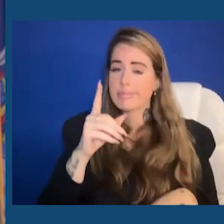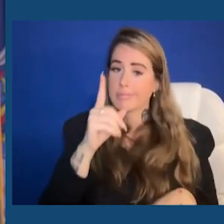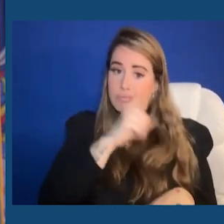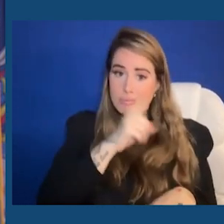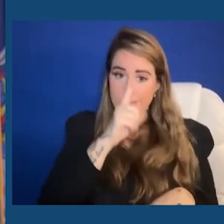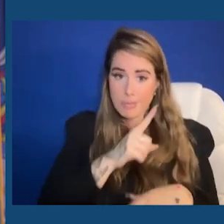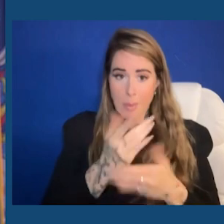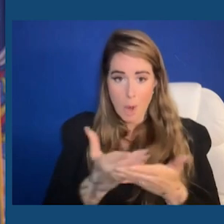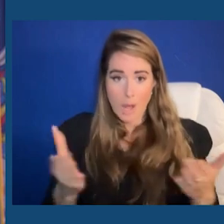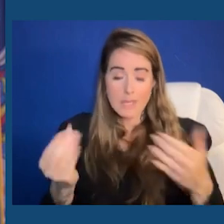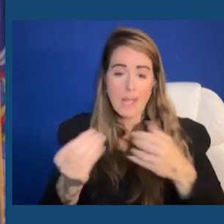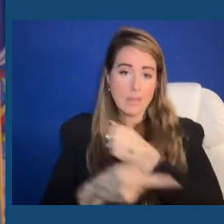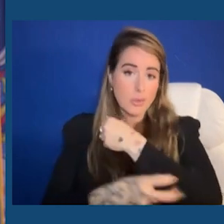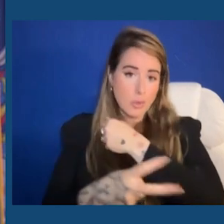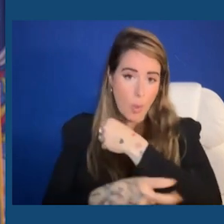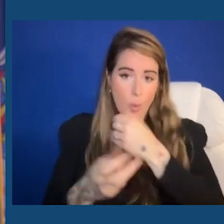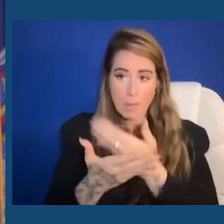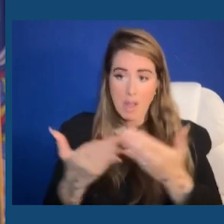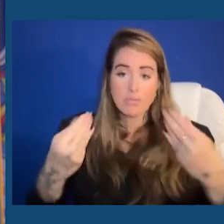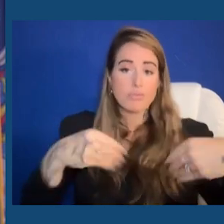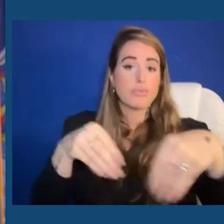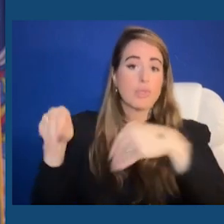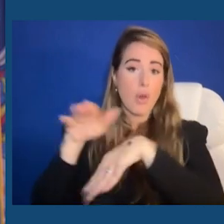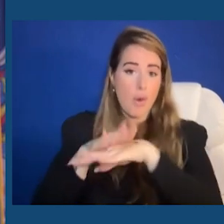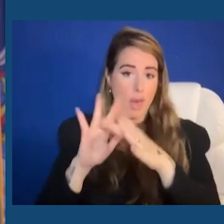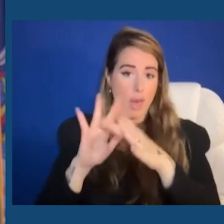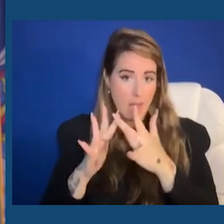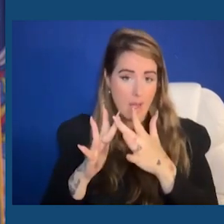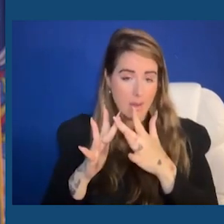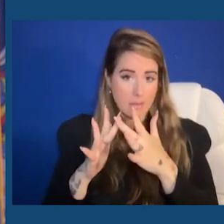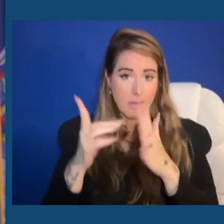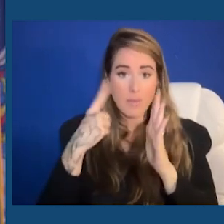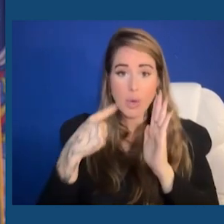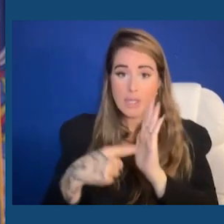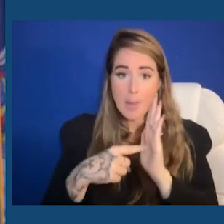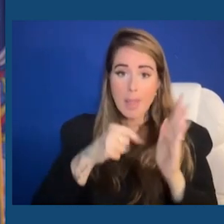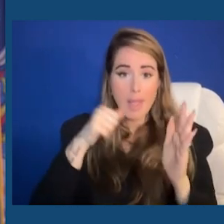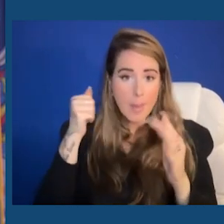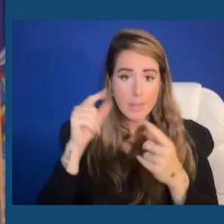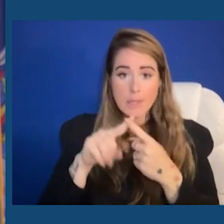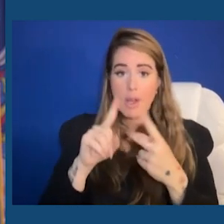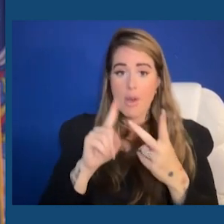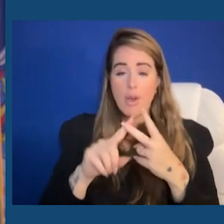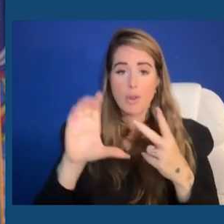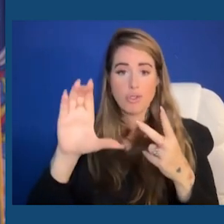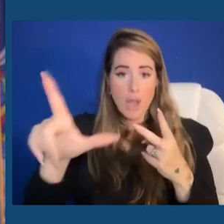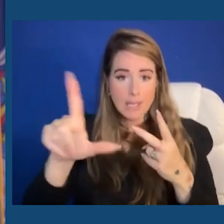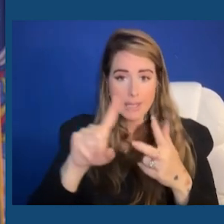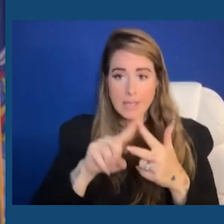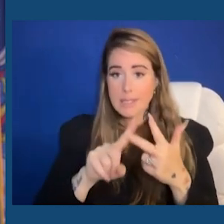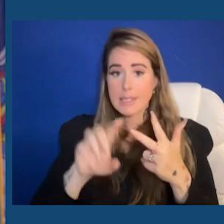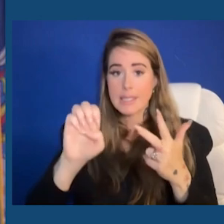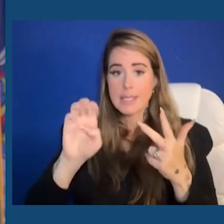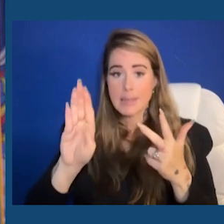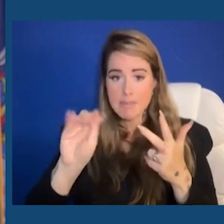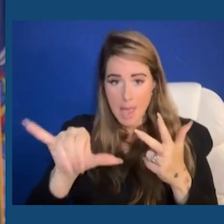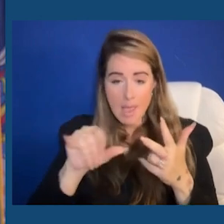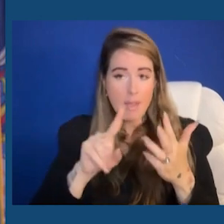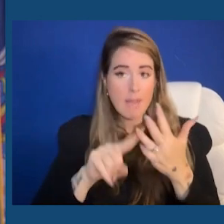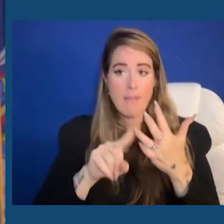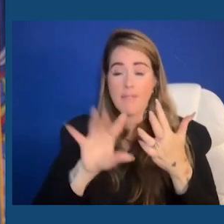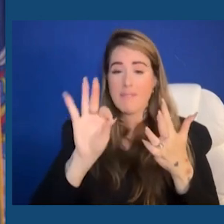the nation through online marketplaces like Amazon, Craigslist, eBay,